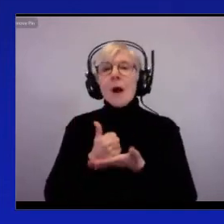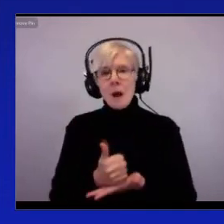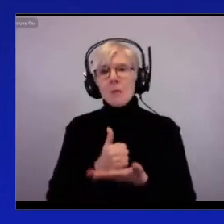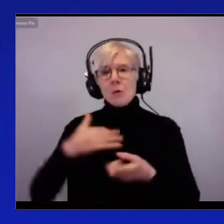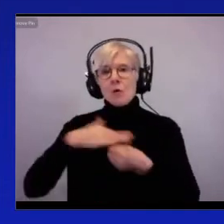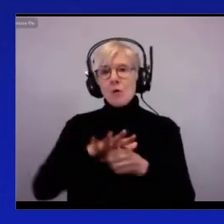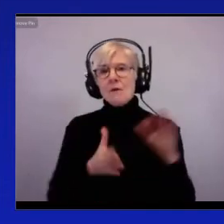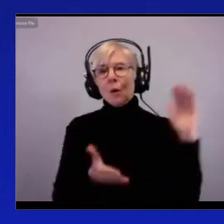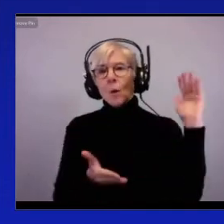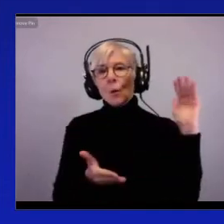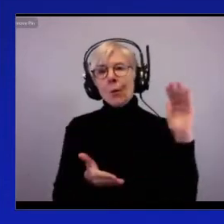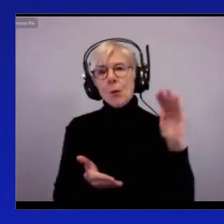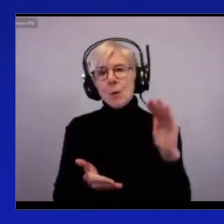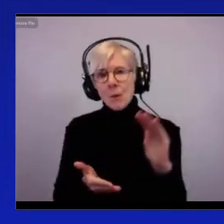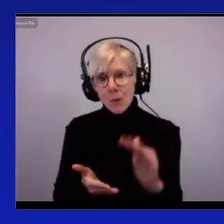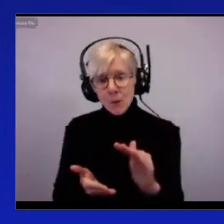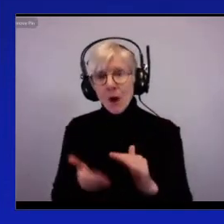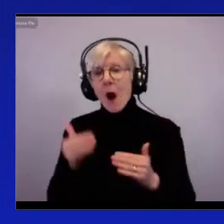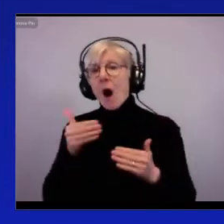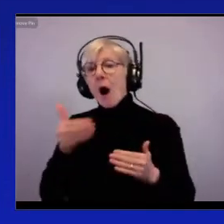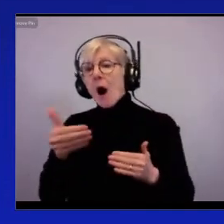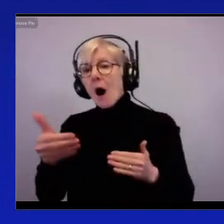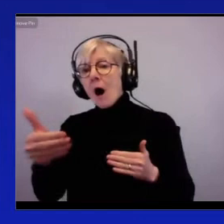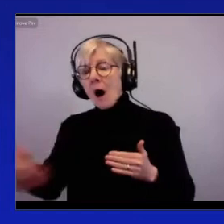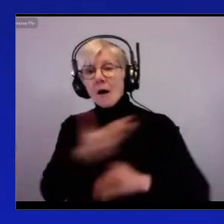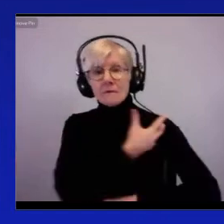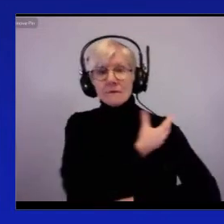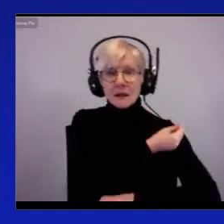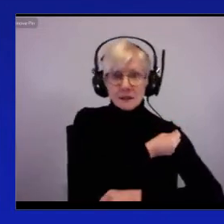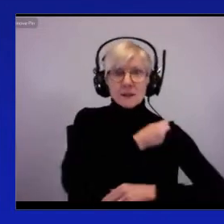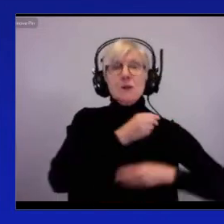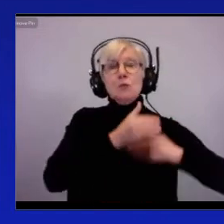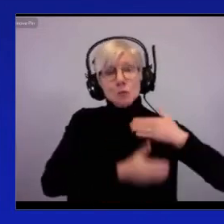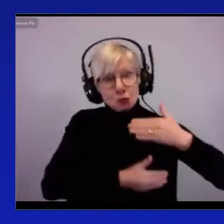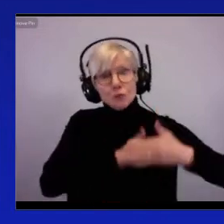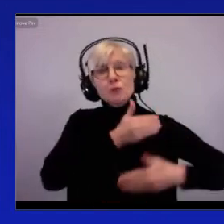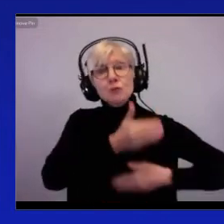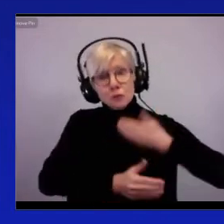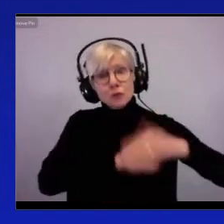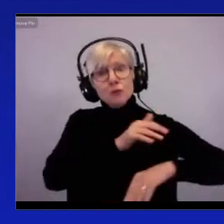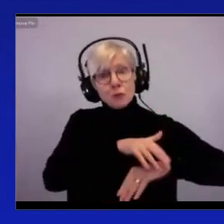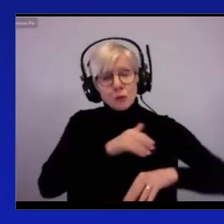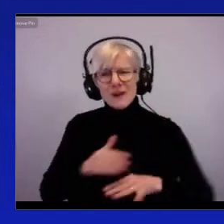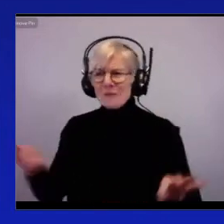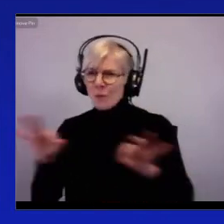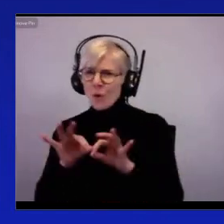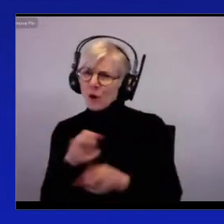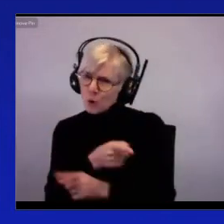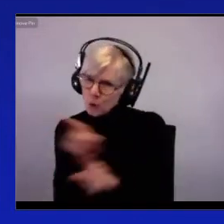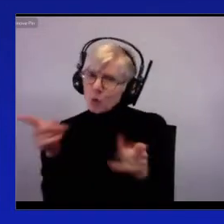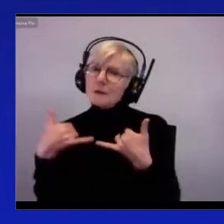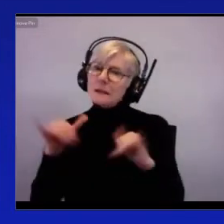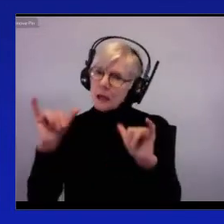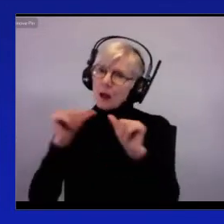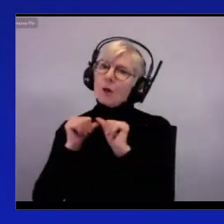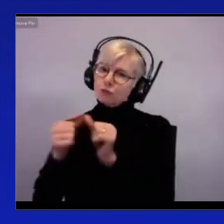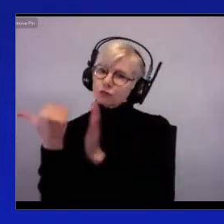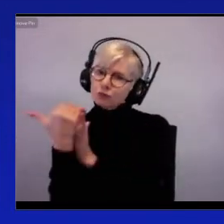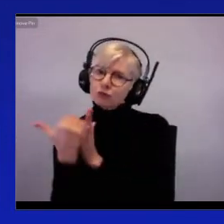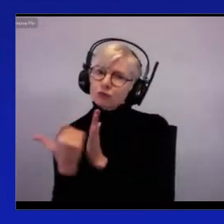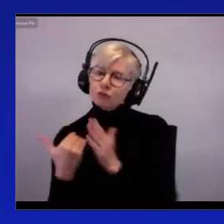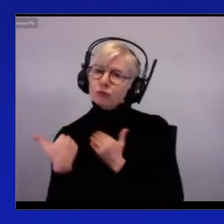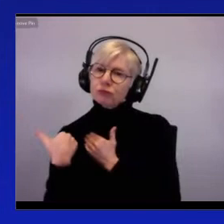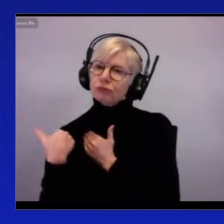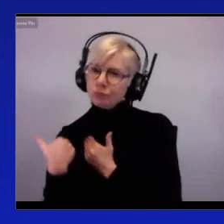in the weeks and months ahead as we roll out our vaccination program. With that being said, I'd like to turn it over to Dr.